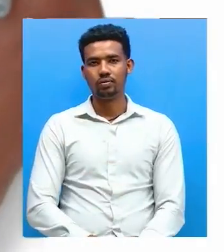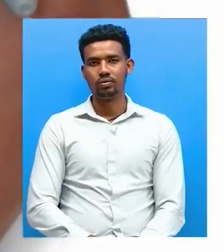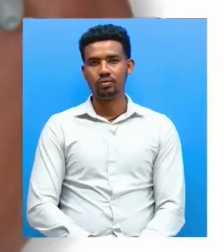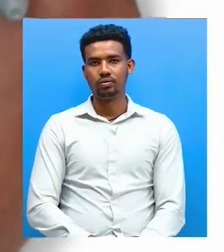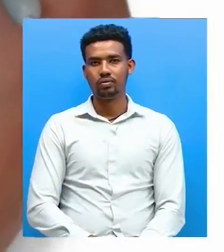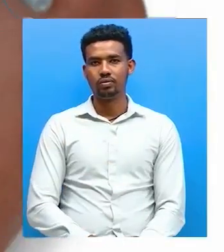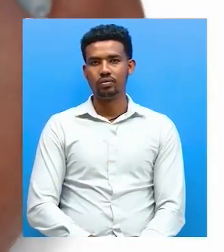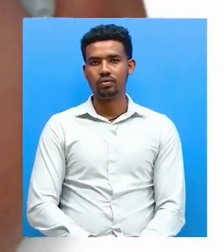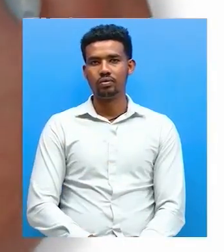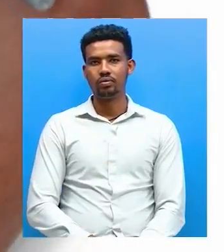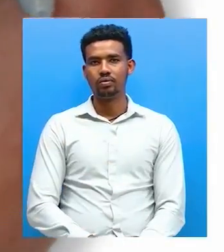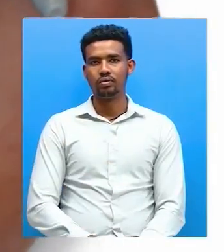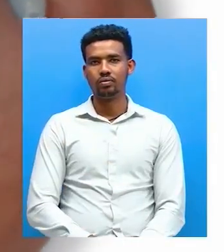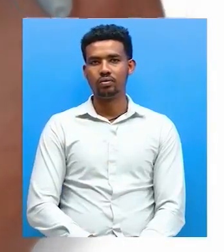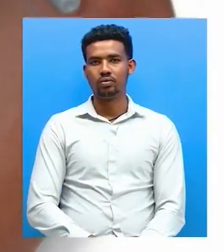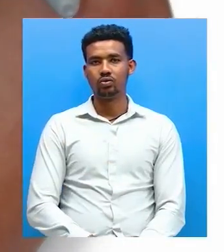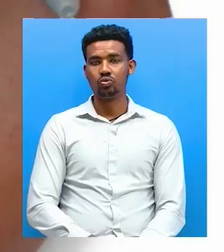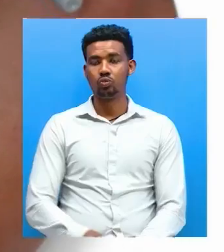with